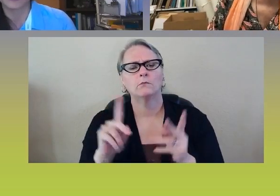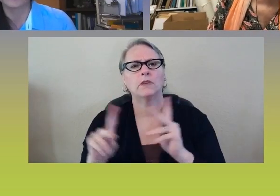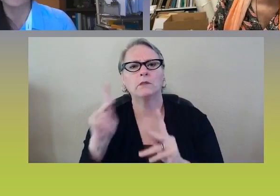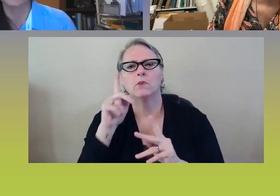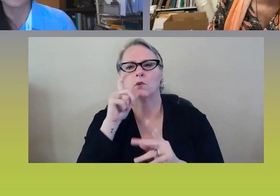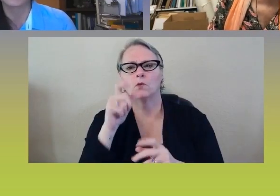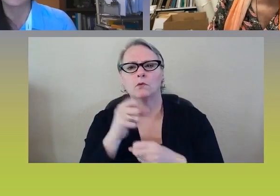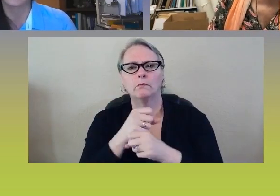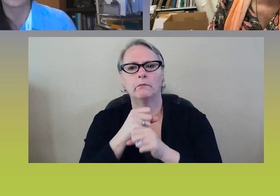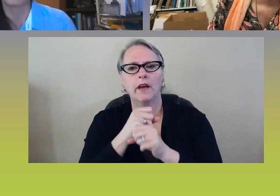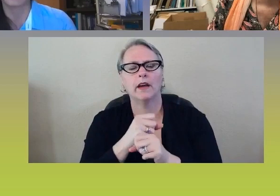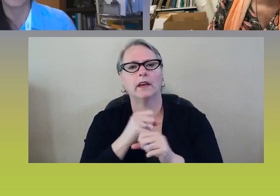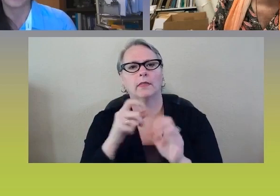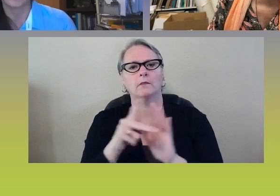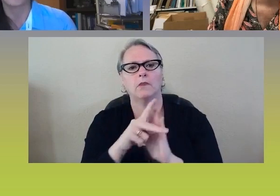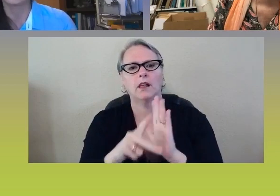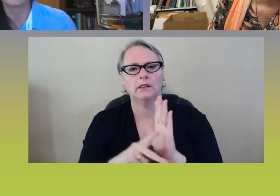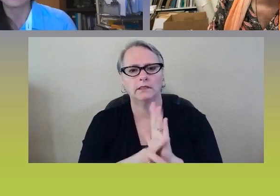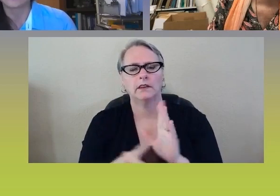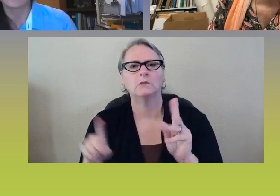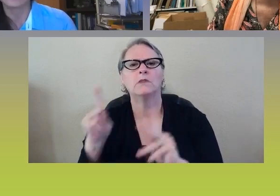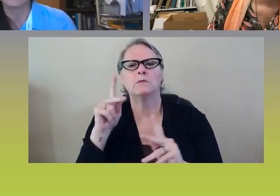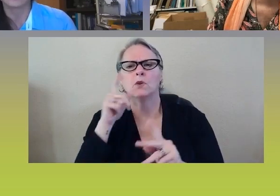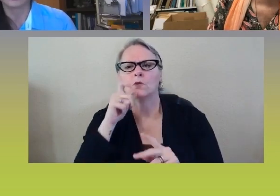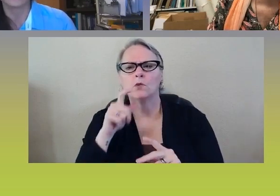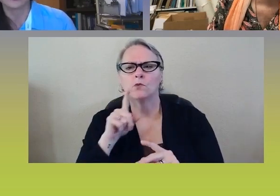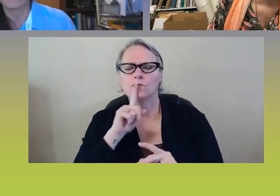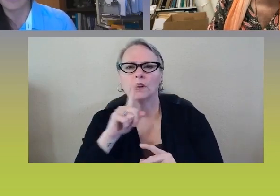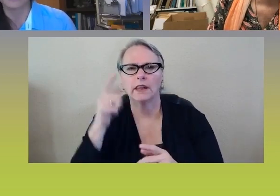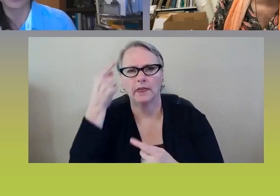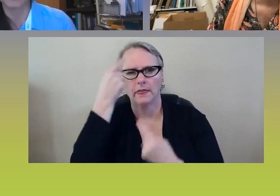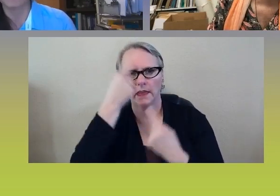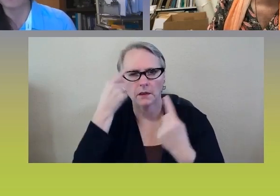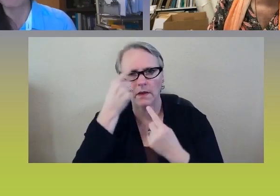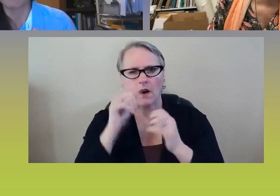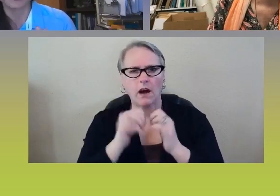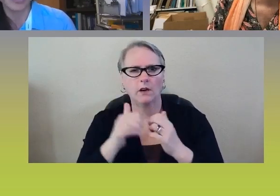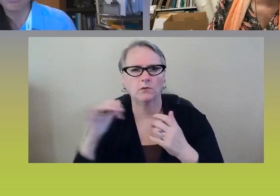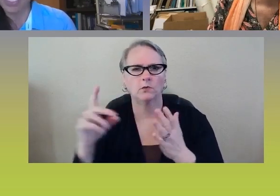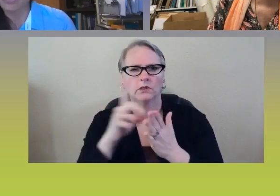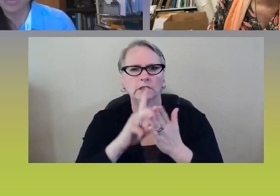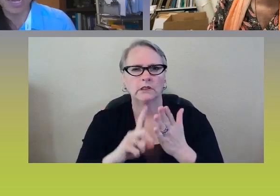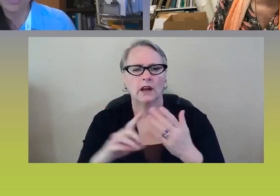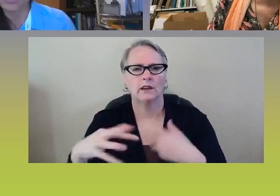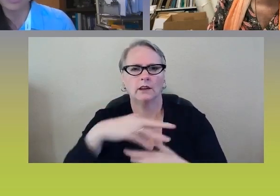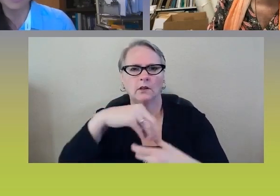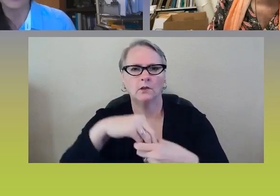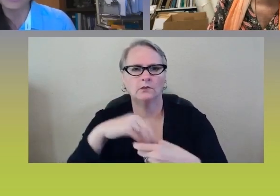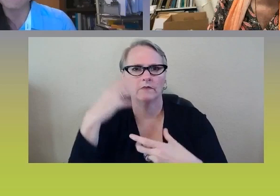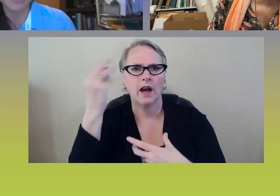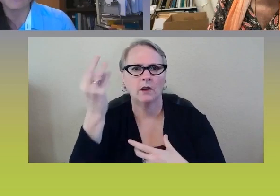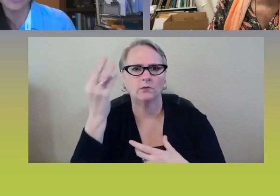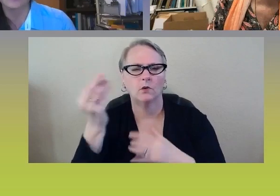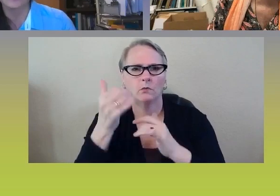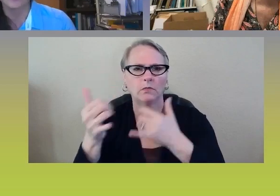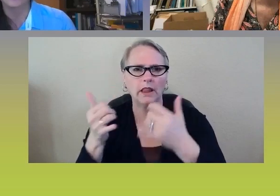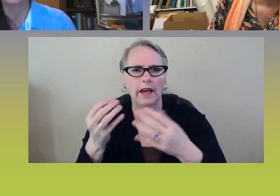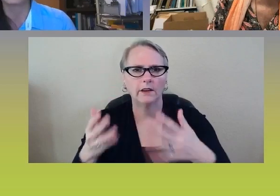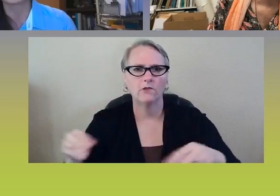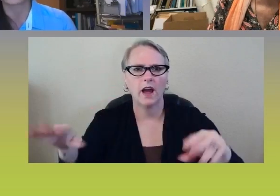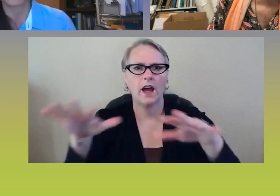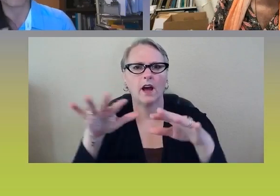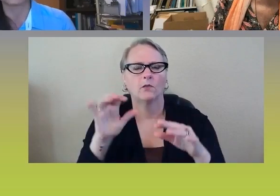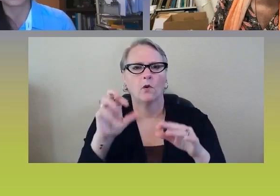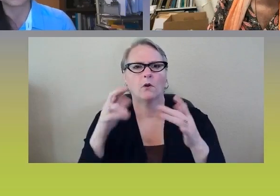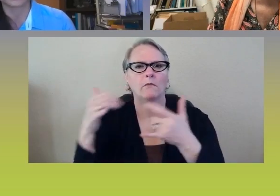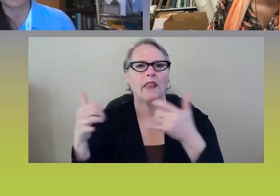the stakeholders who are really thinking about how to design an inclusive outdoor playground or outdoor play environment